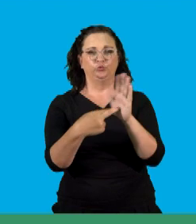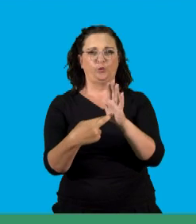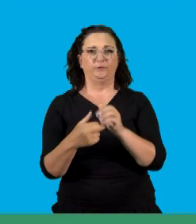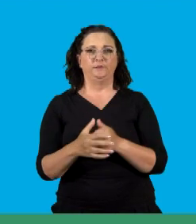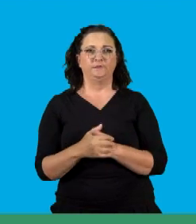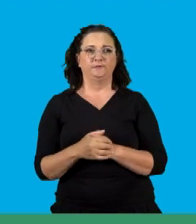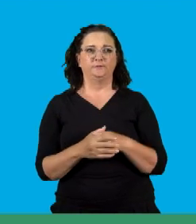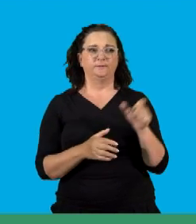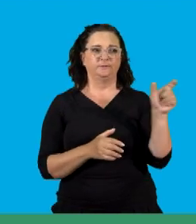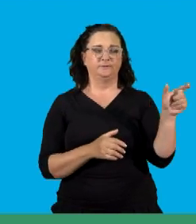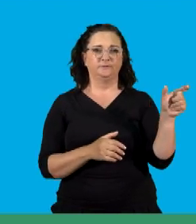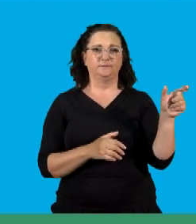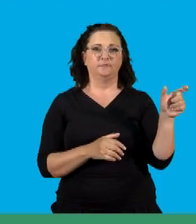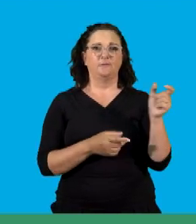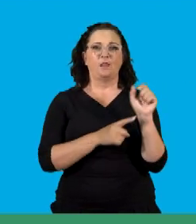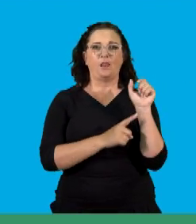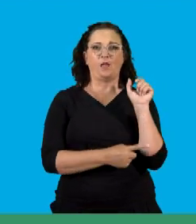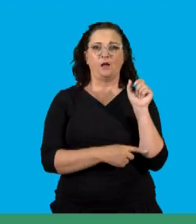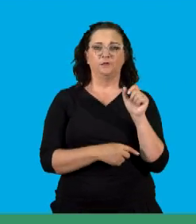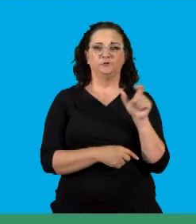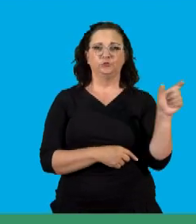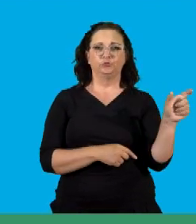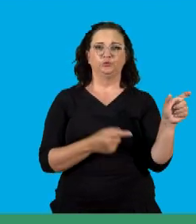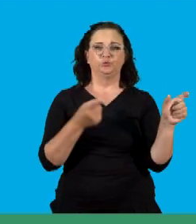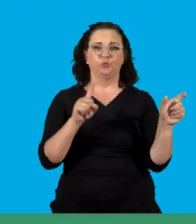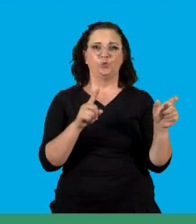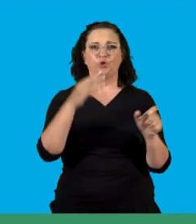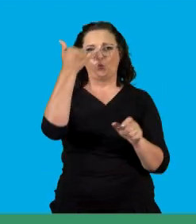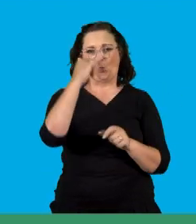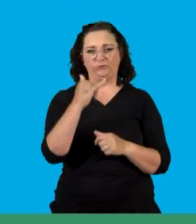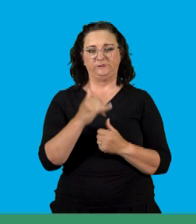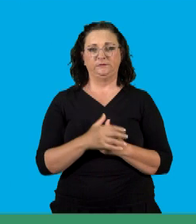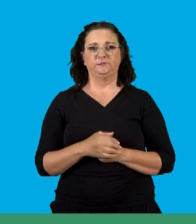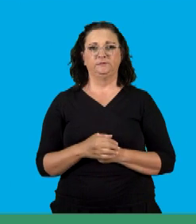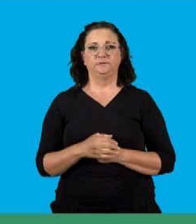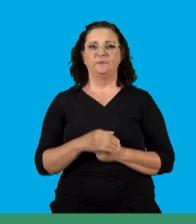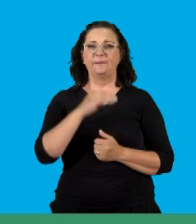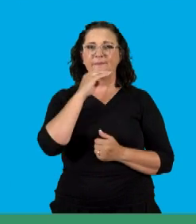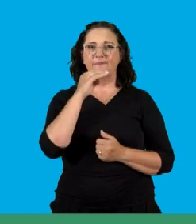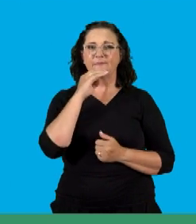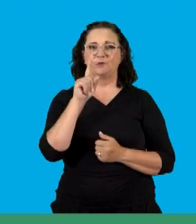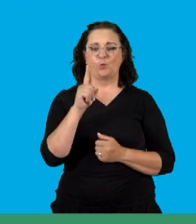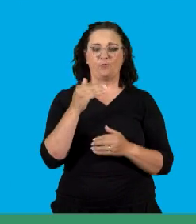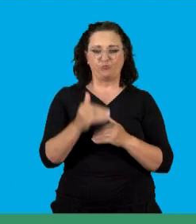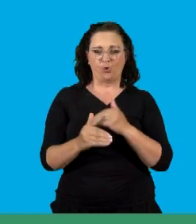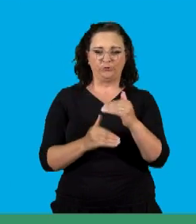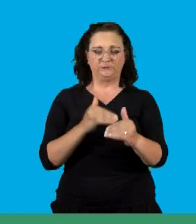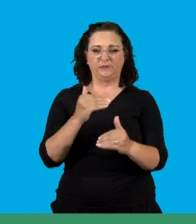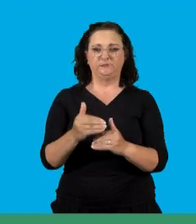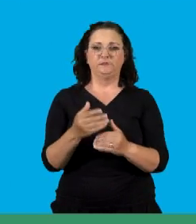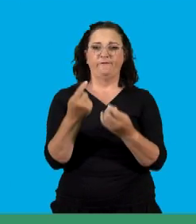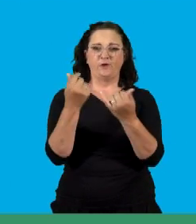shareholders' interest. And lastly, there was a term which was audit, which means a process